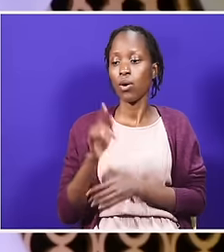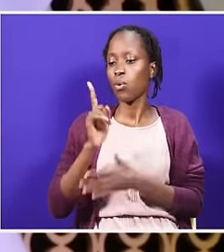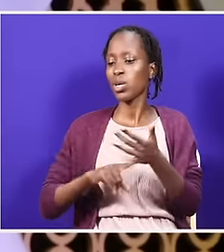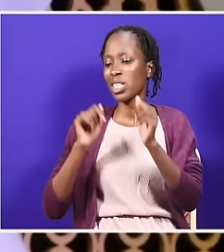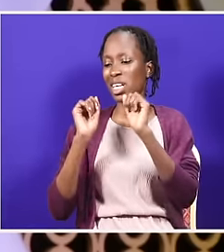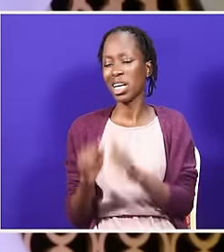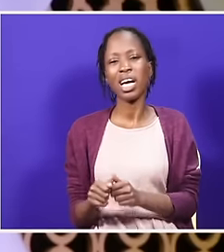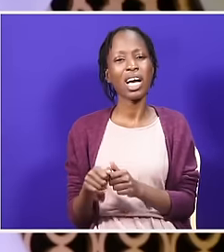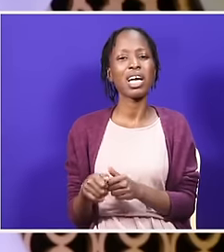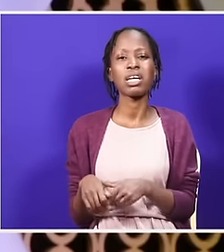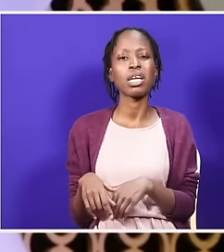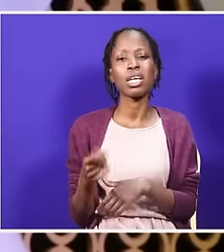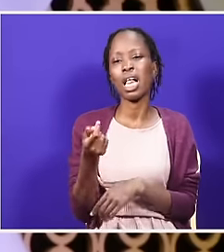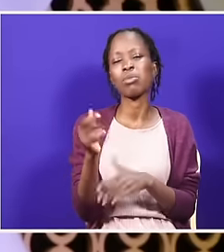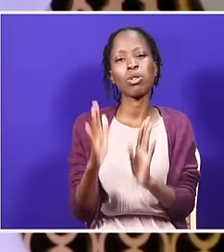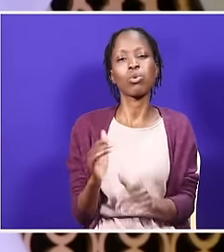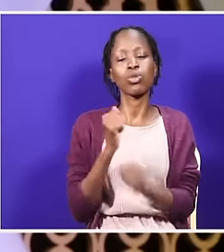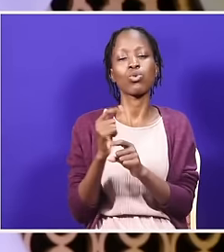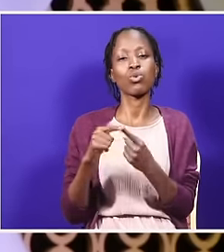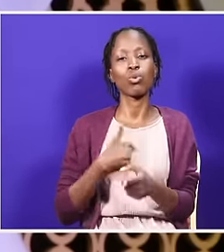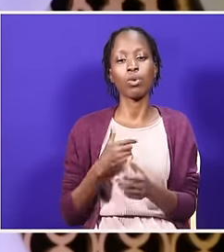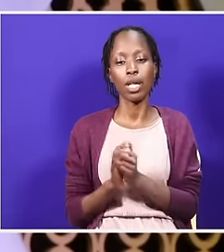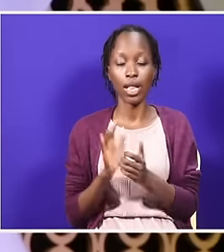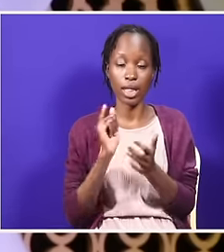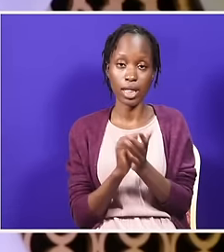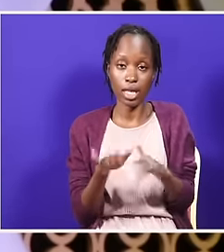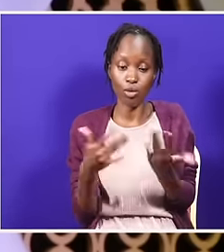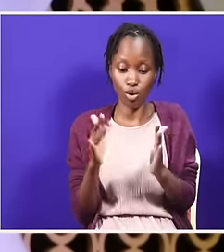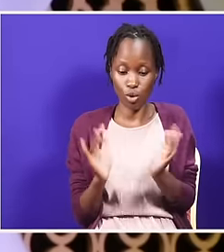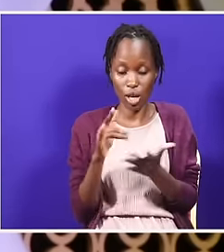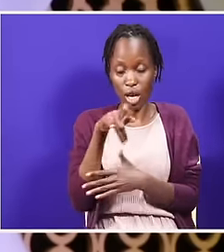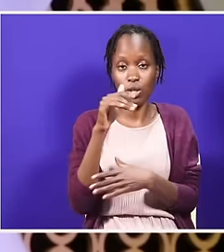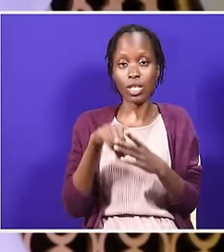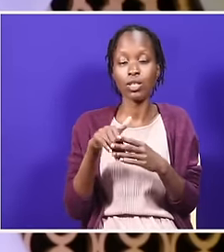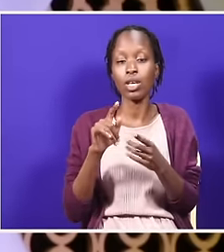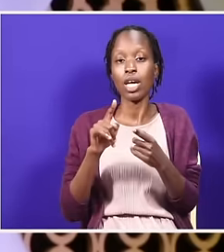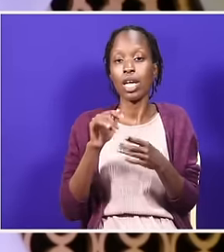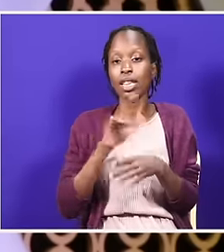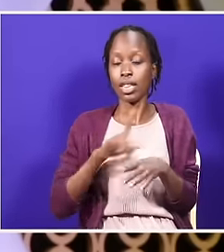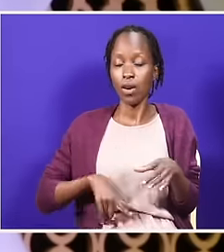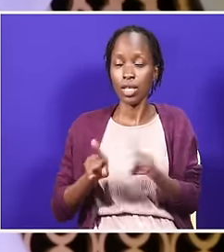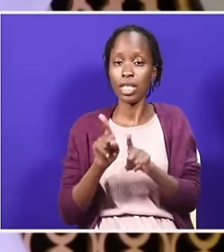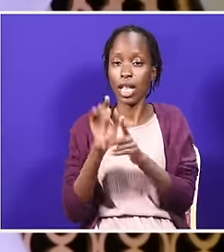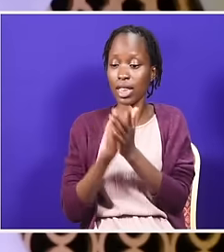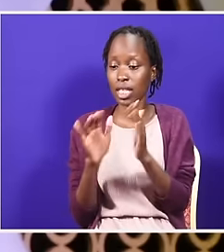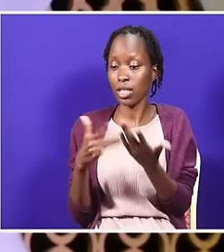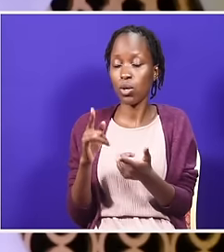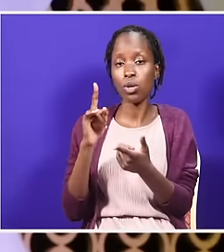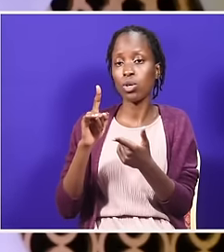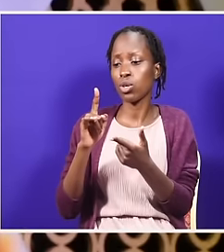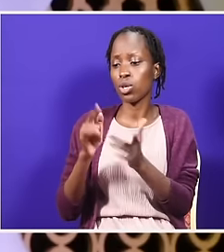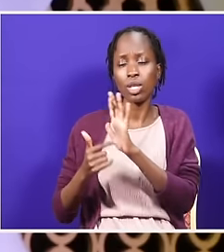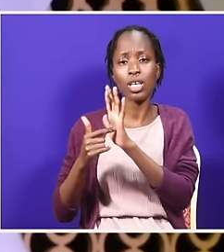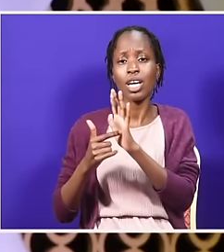mere mortals do to me? That is how you encourage yourself in the Lord. And that is how you respond with